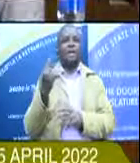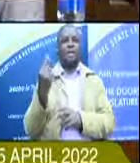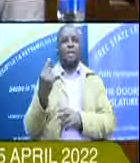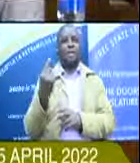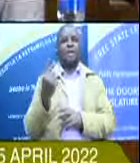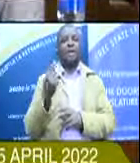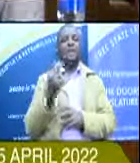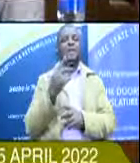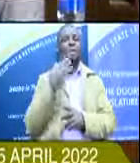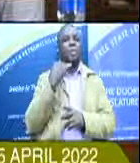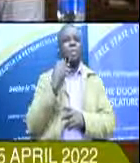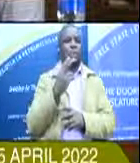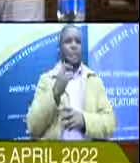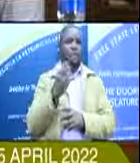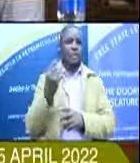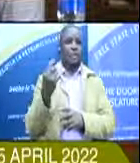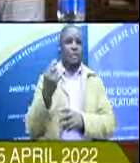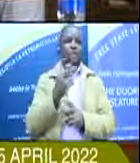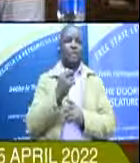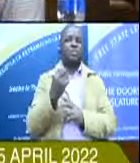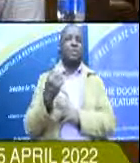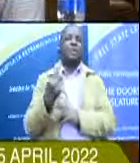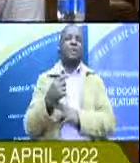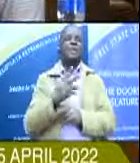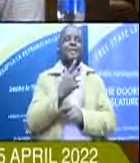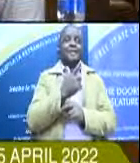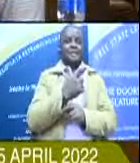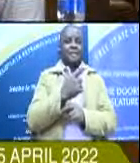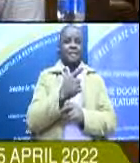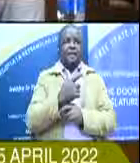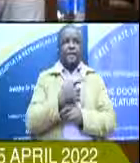660,591 in 2020-21 and